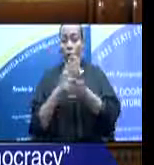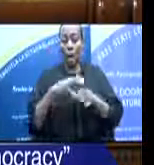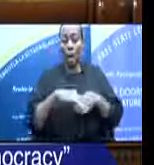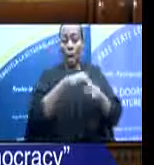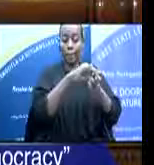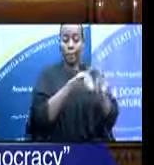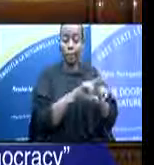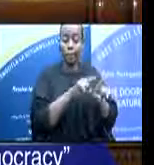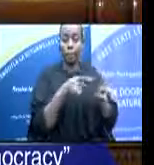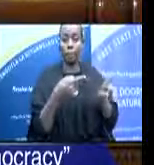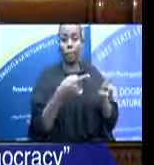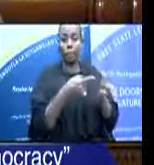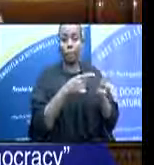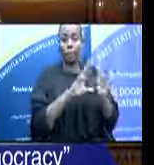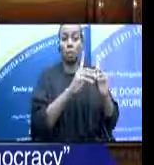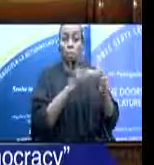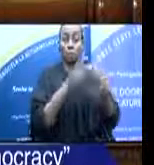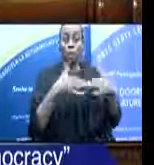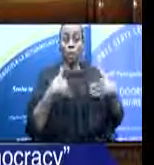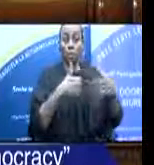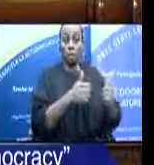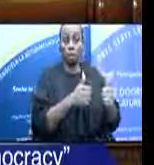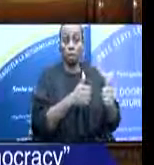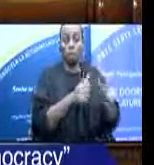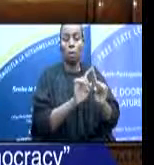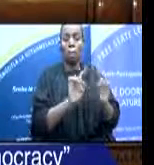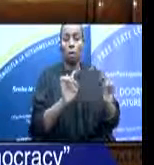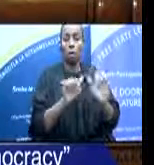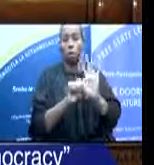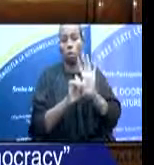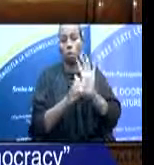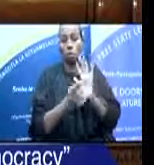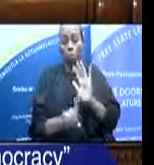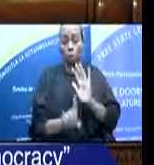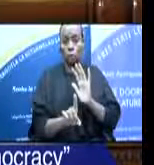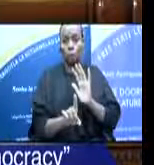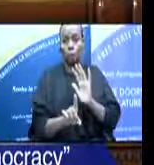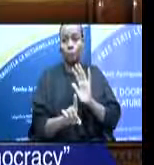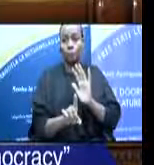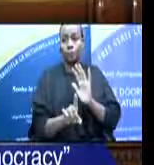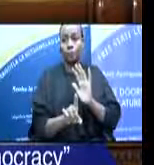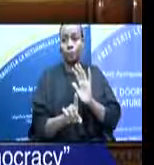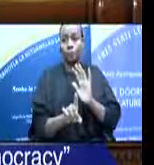leadership at the Department of Health, but most importantly,